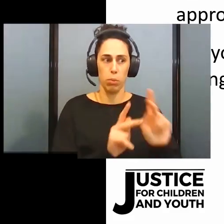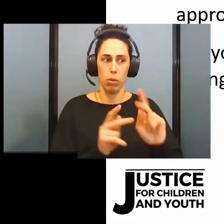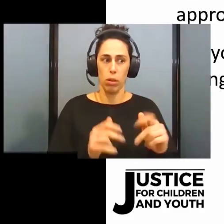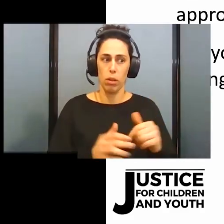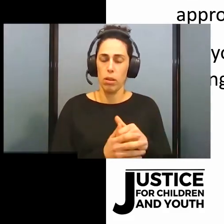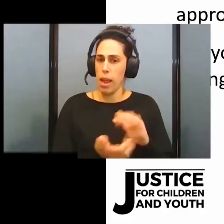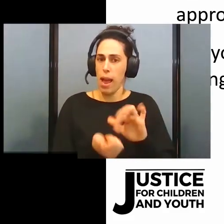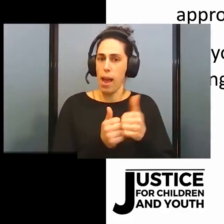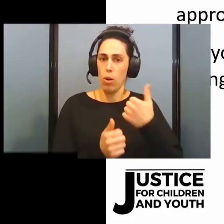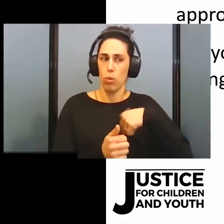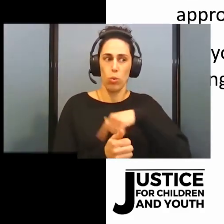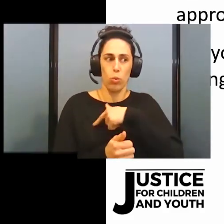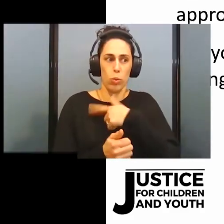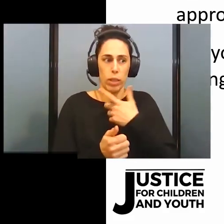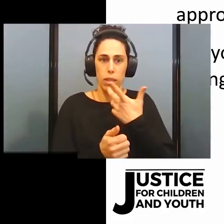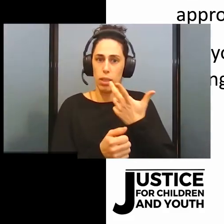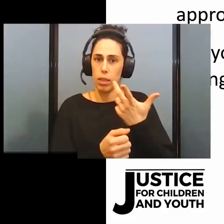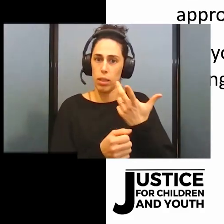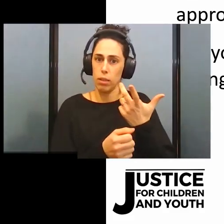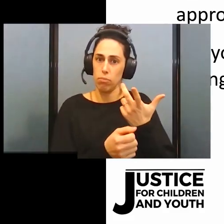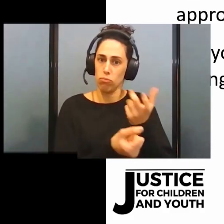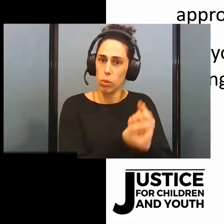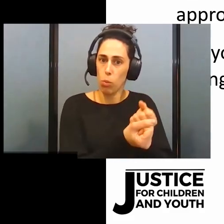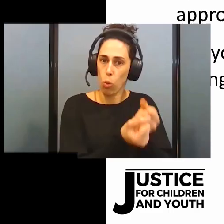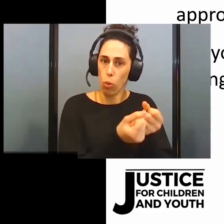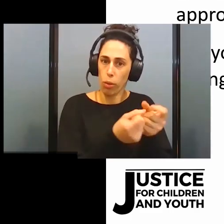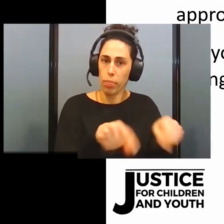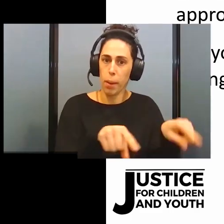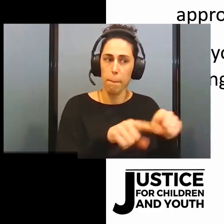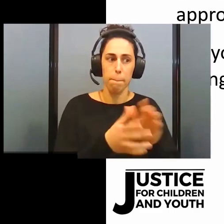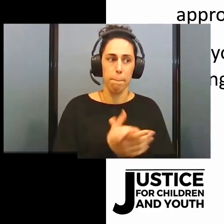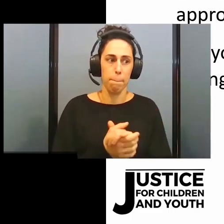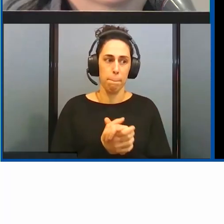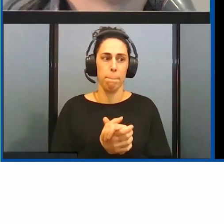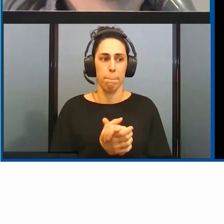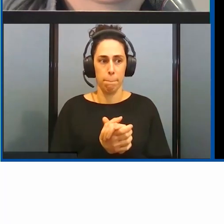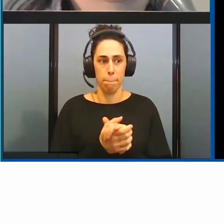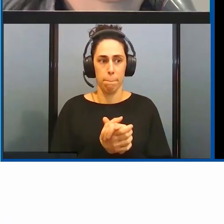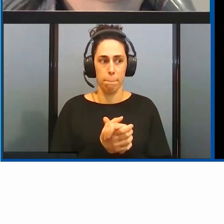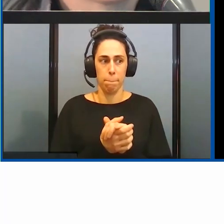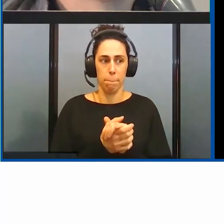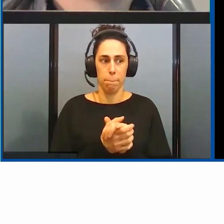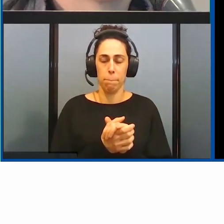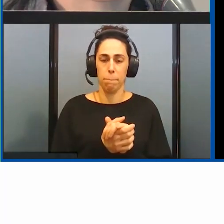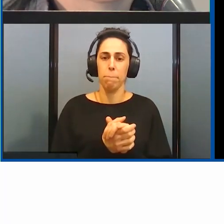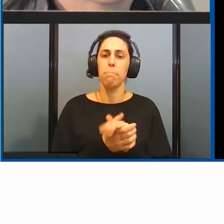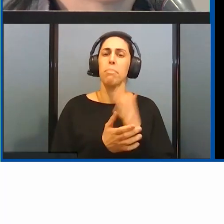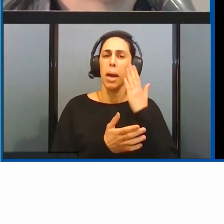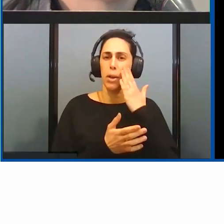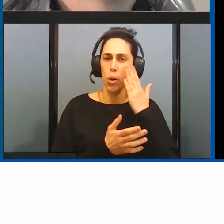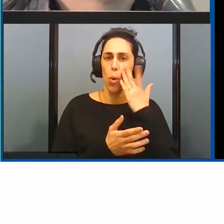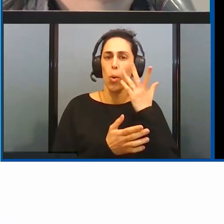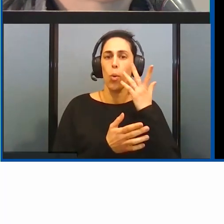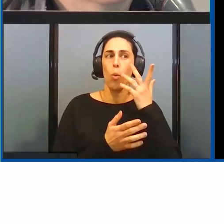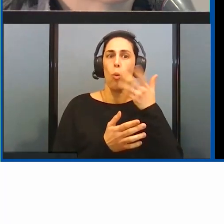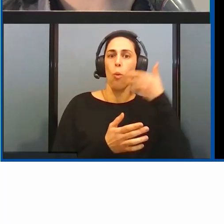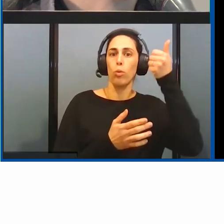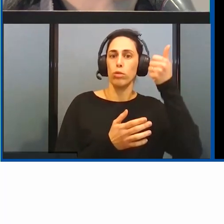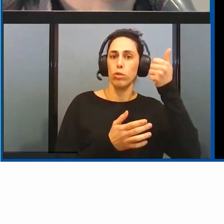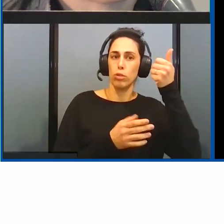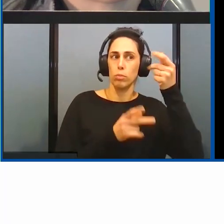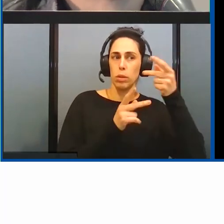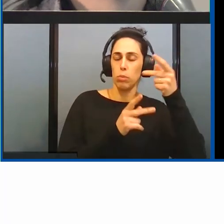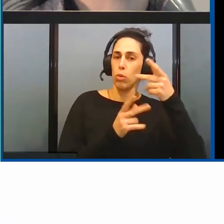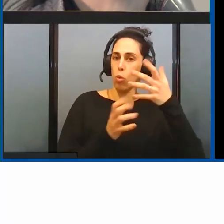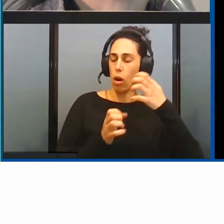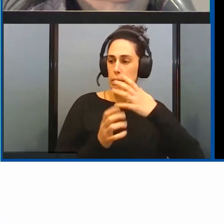protect our children, we like to protect our nieces and nephews and all the children that we know, but how does that influence kind of their